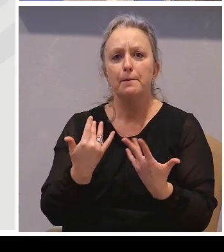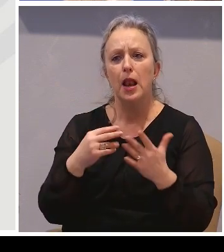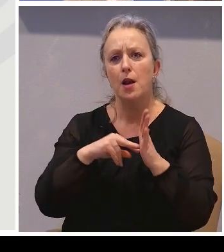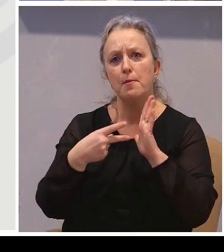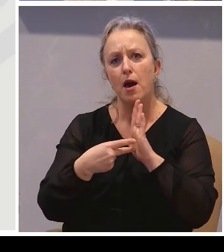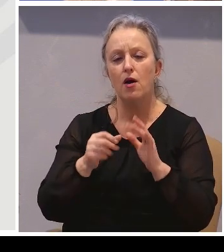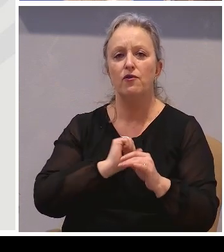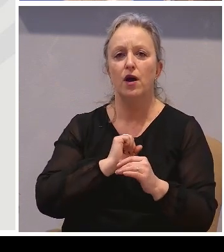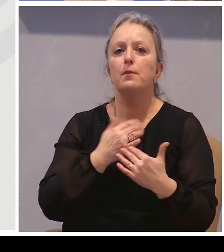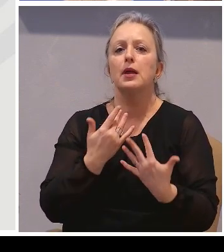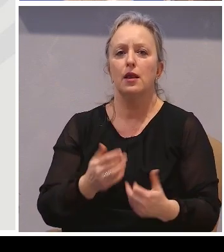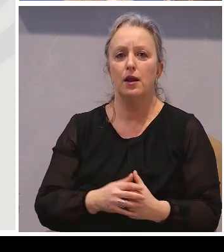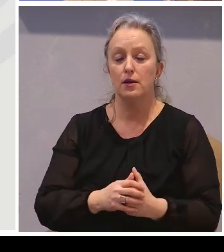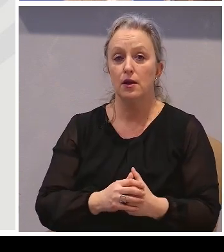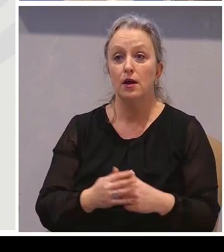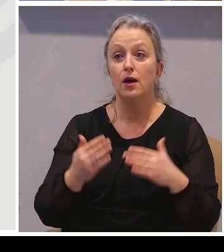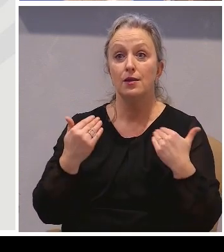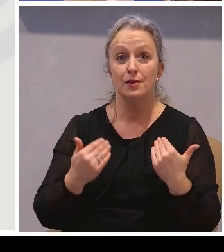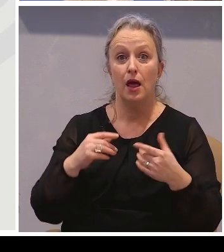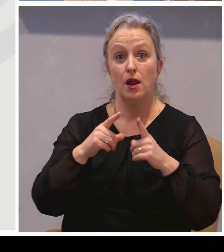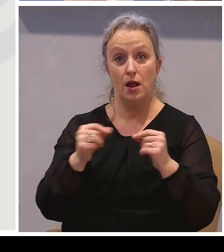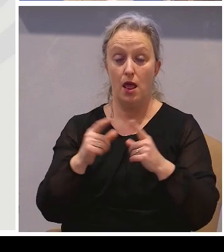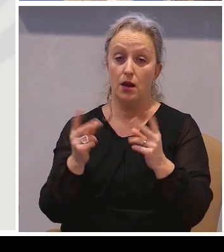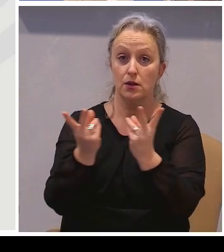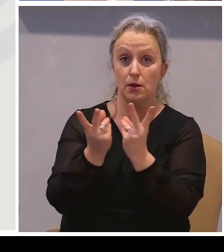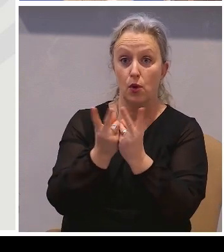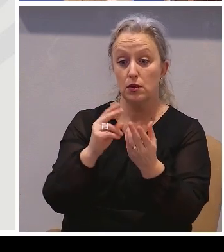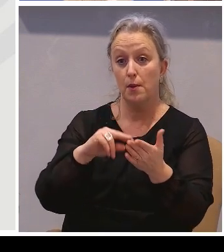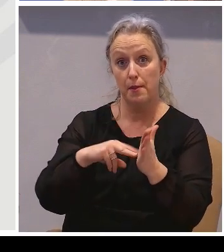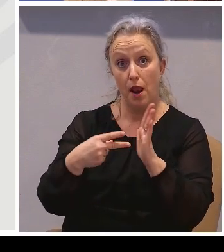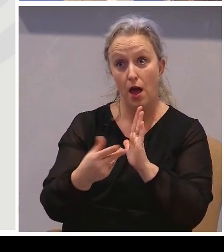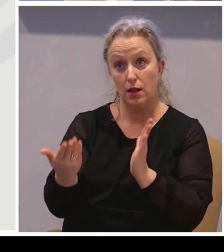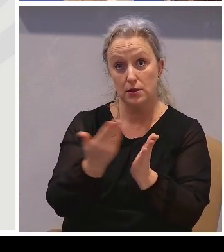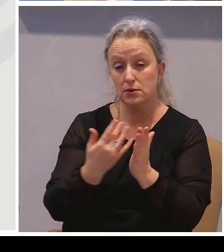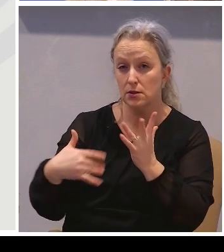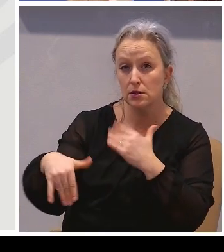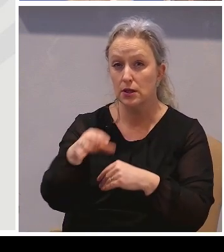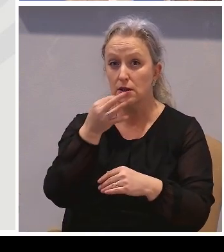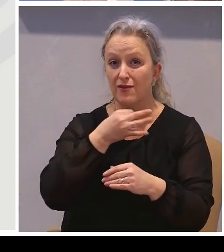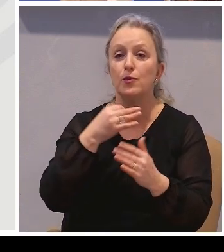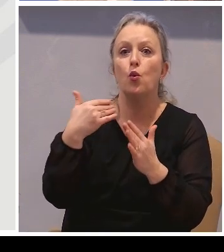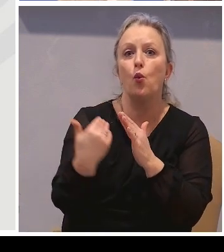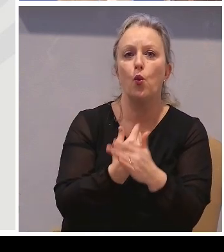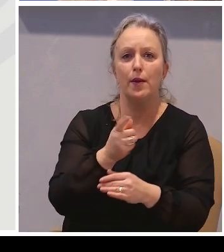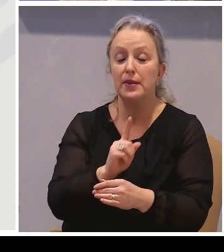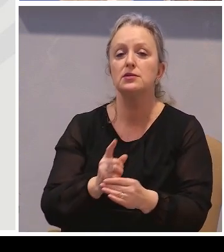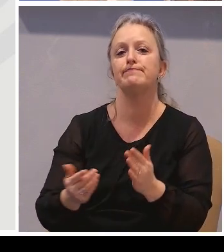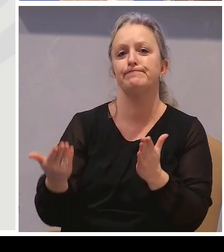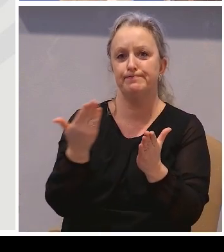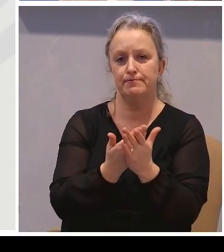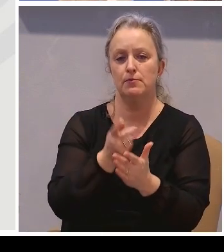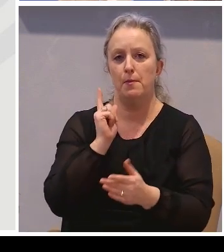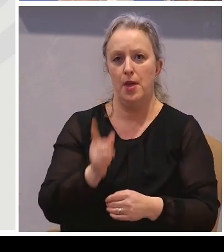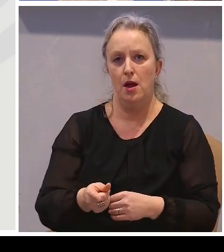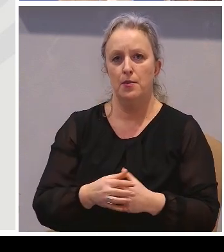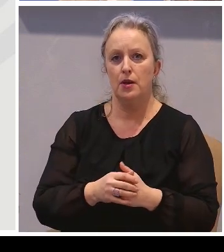plaani siis vaja? When do we need this investigation plan when we speak about pediatric medicines? Right